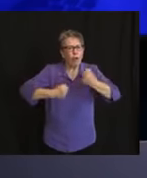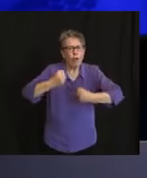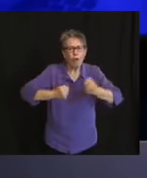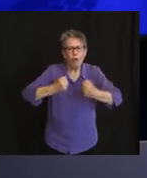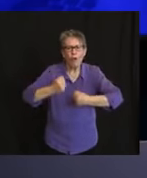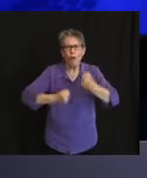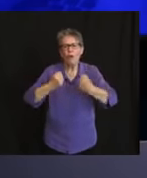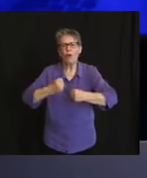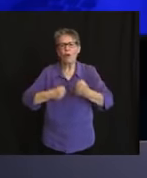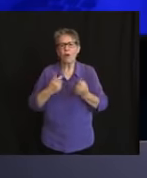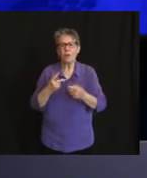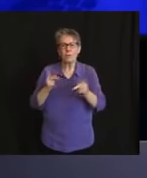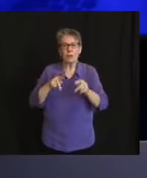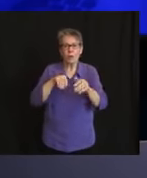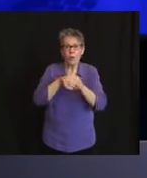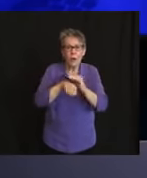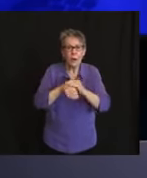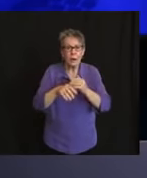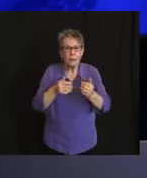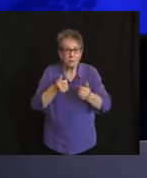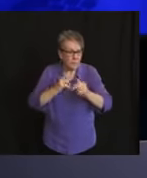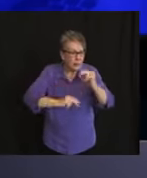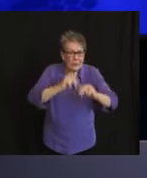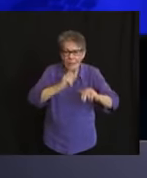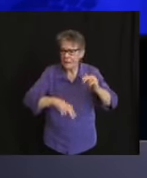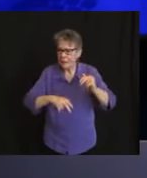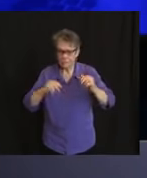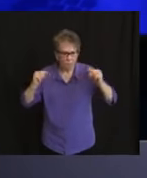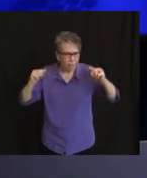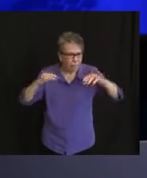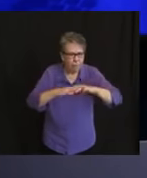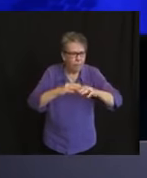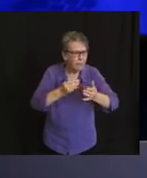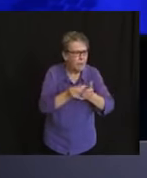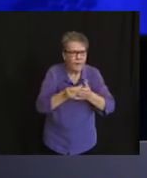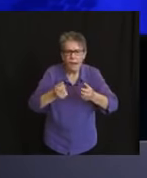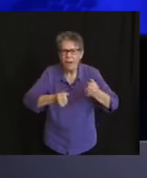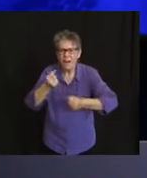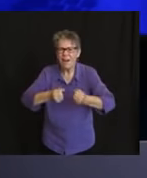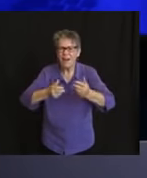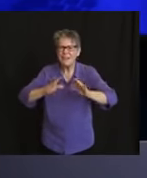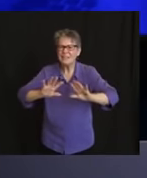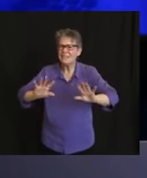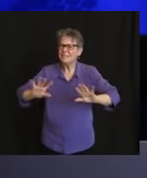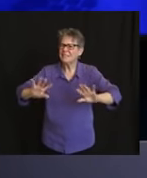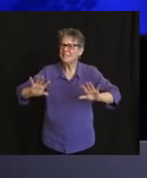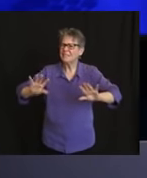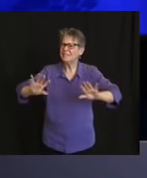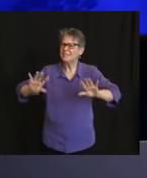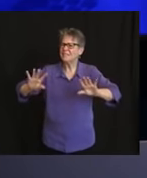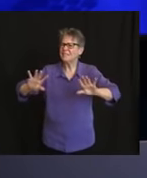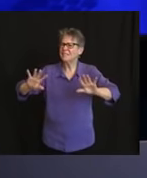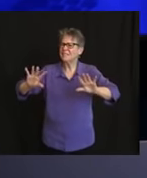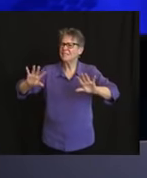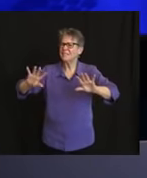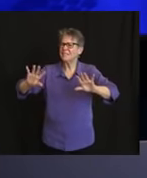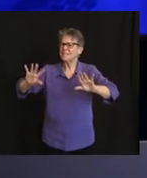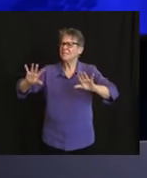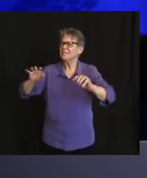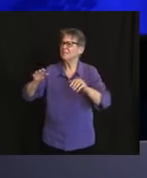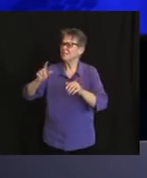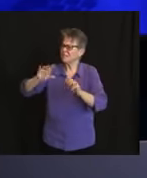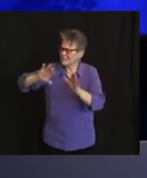building. In Bridgeton, a subject who was harassing citizens for money was